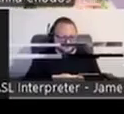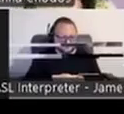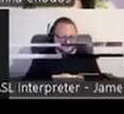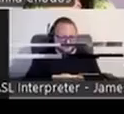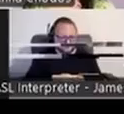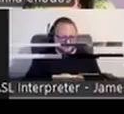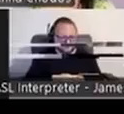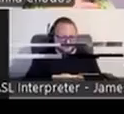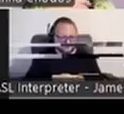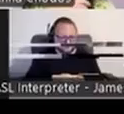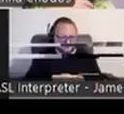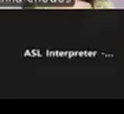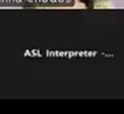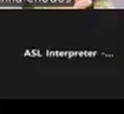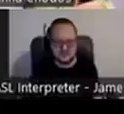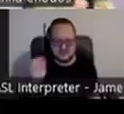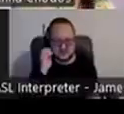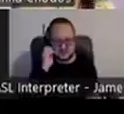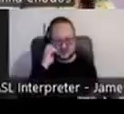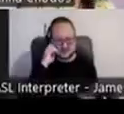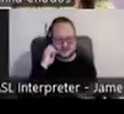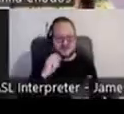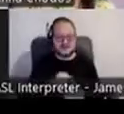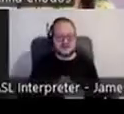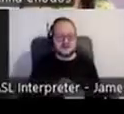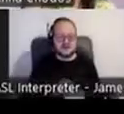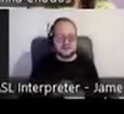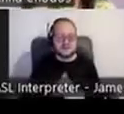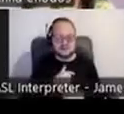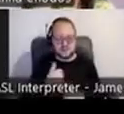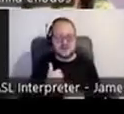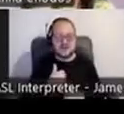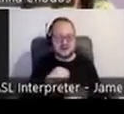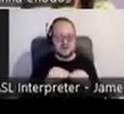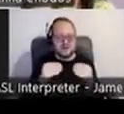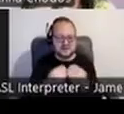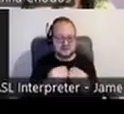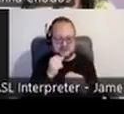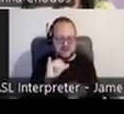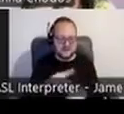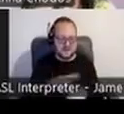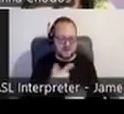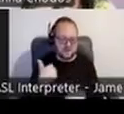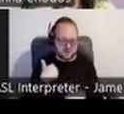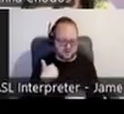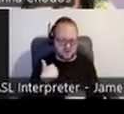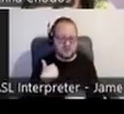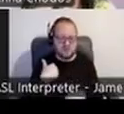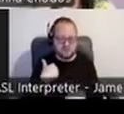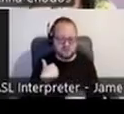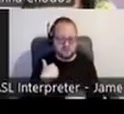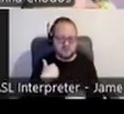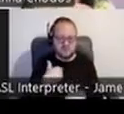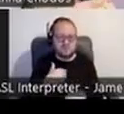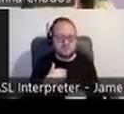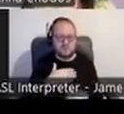you on creating those links. So like we had an organization not that long ago that was willing to, they helped me get the information I needed